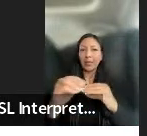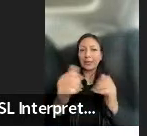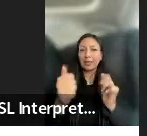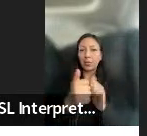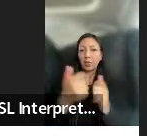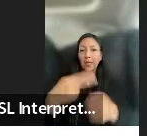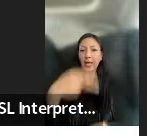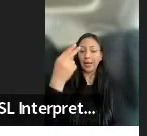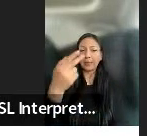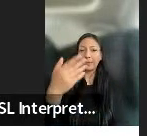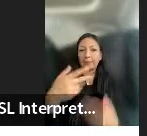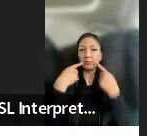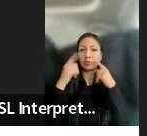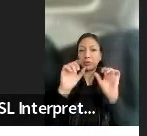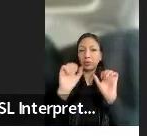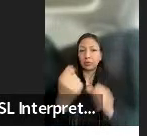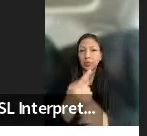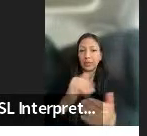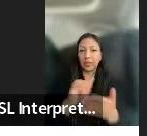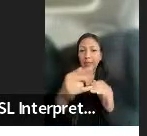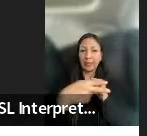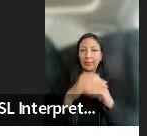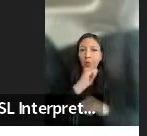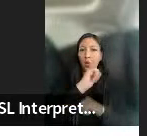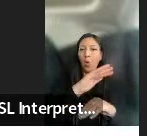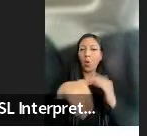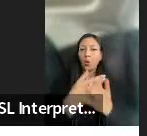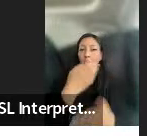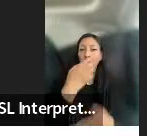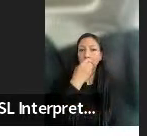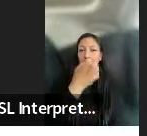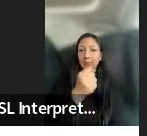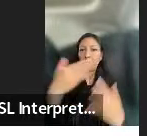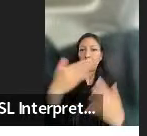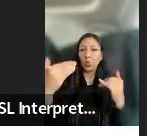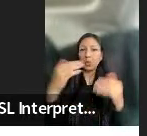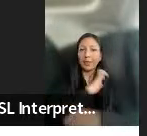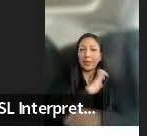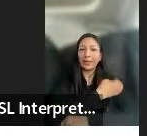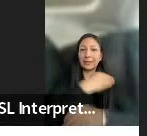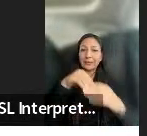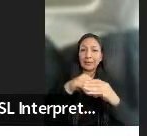efficient ones to keep all of that heated or cooled energy inside.